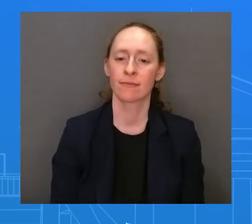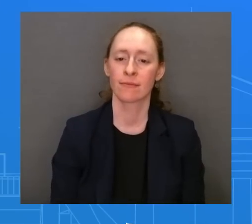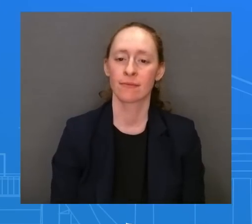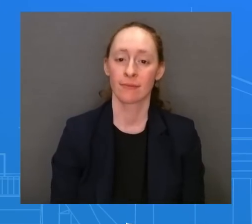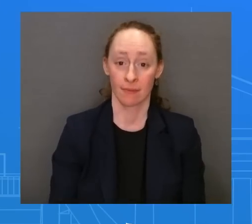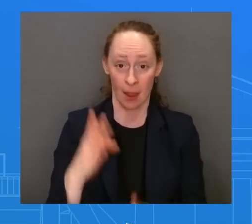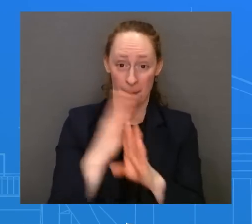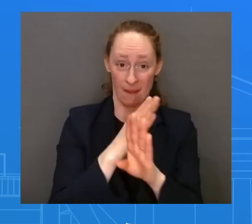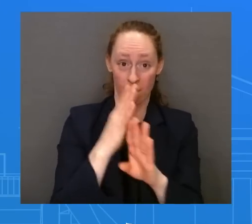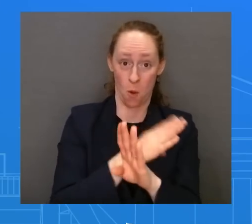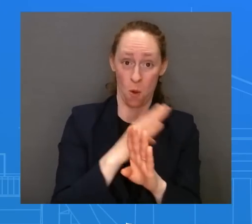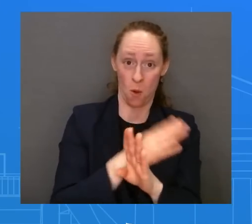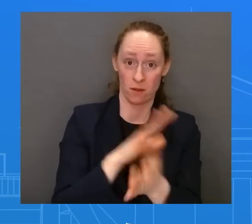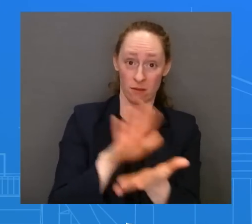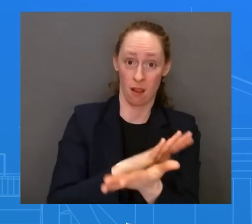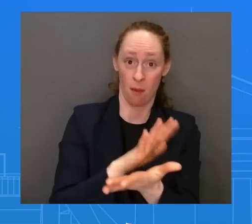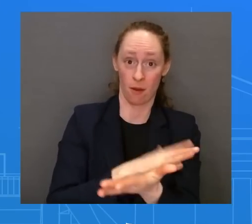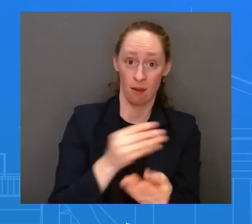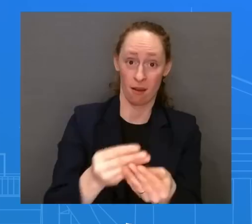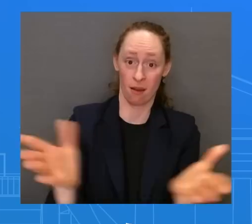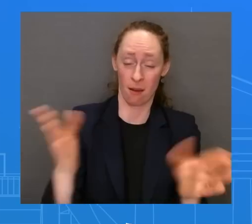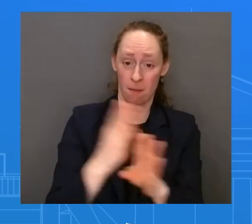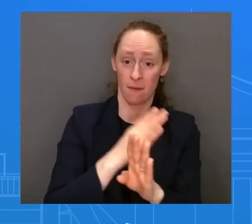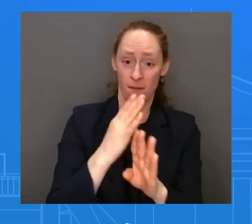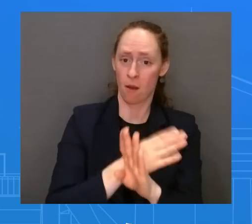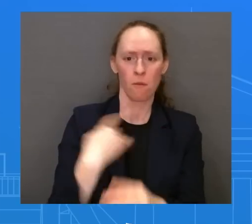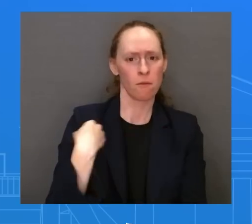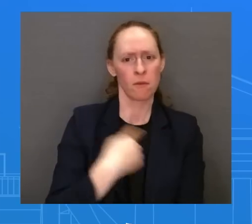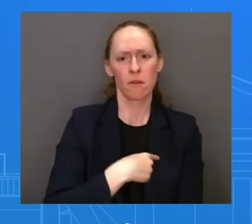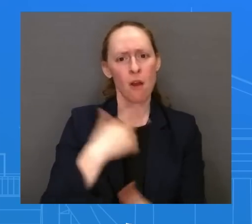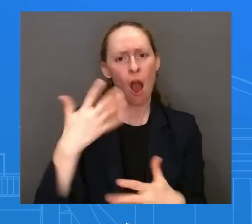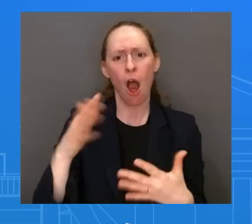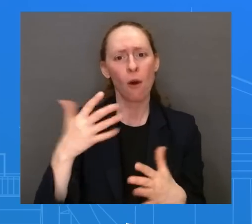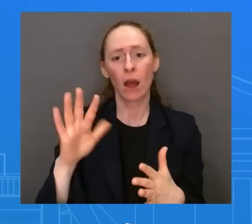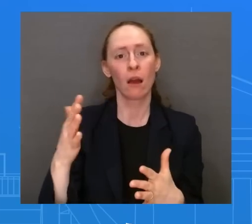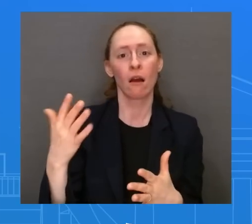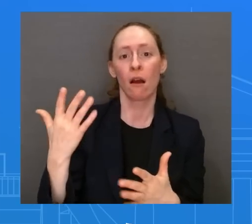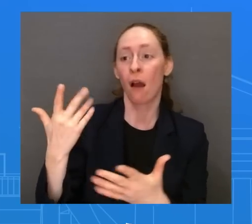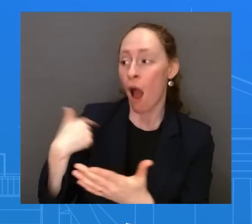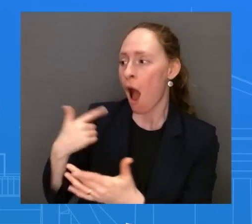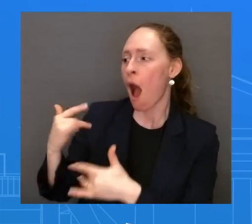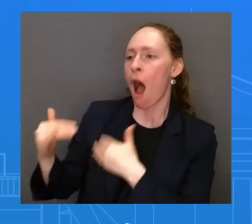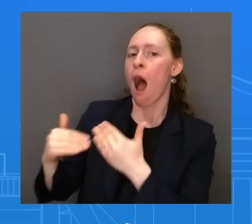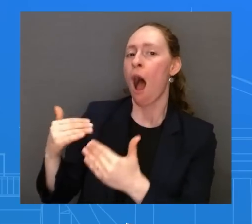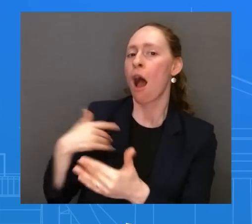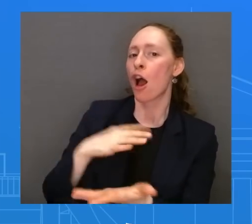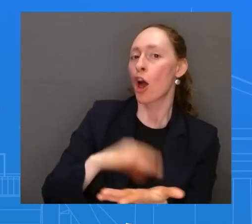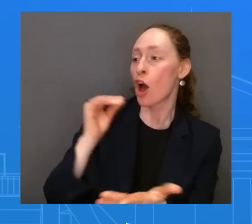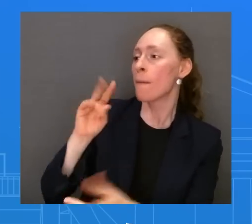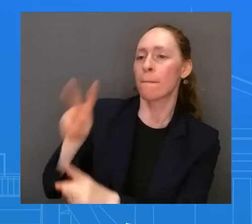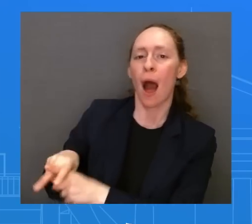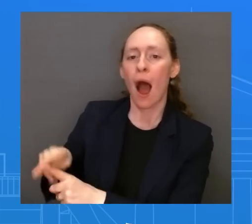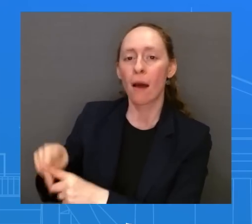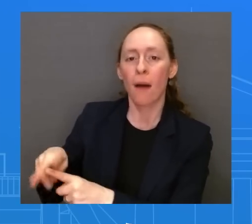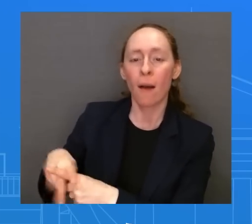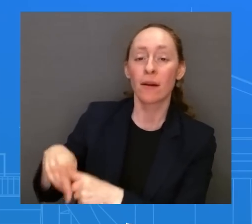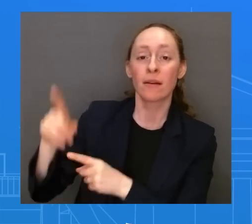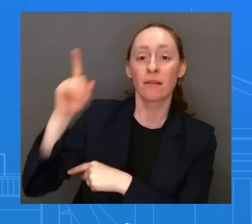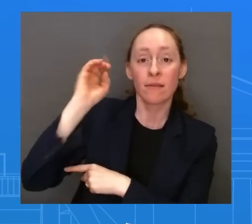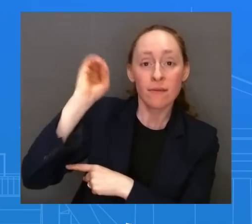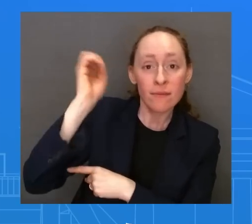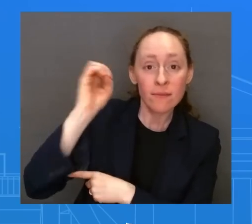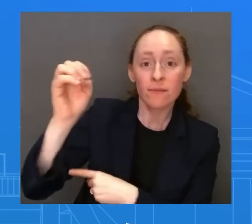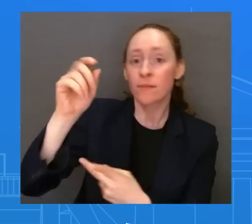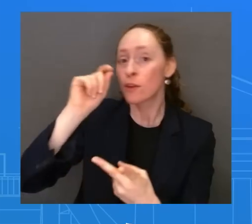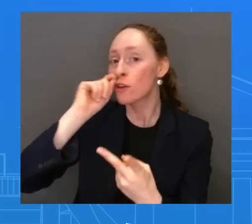Ethiopia I talked about Ukraine and number two it's not like uh it's not like the work is all over uh the president